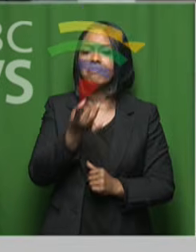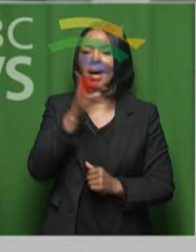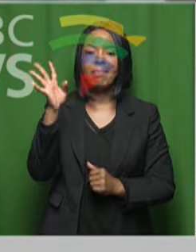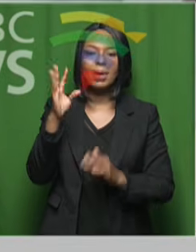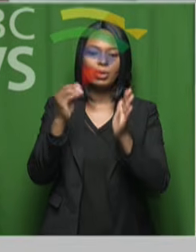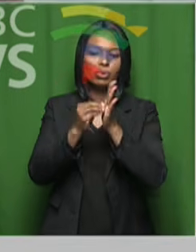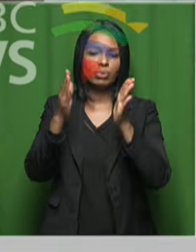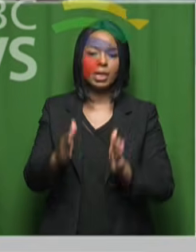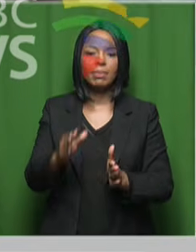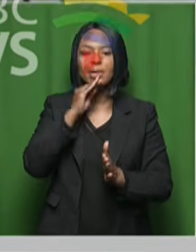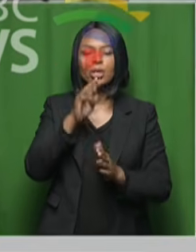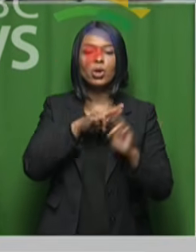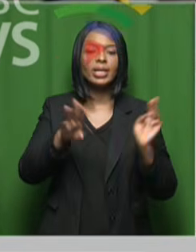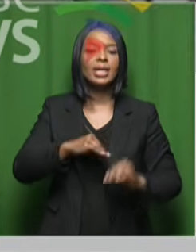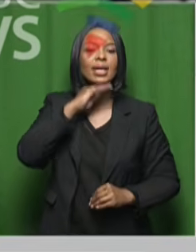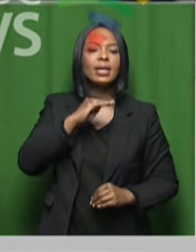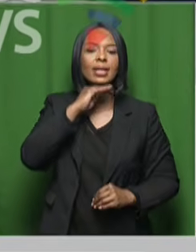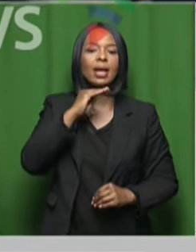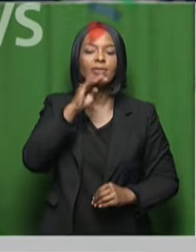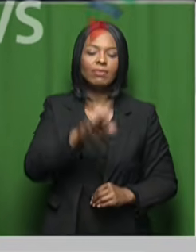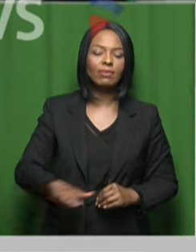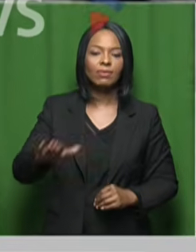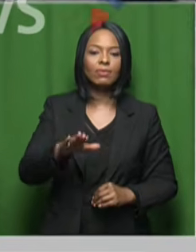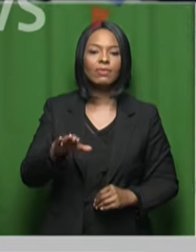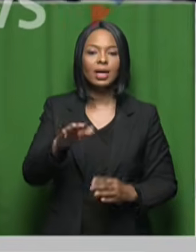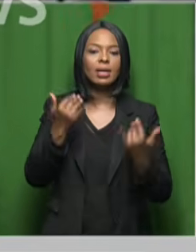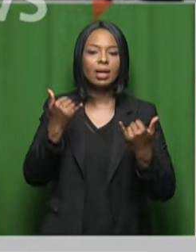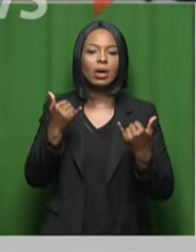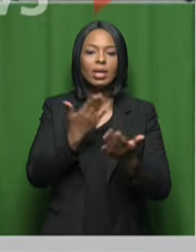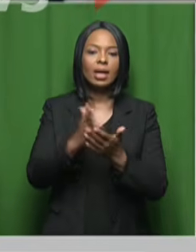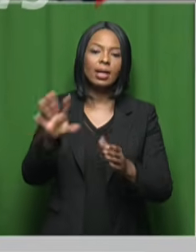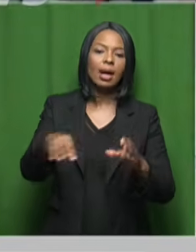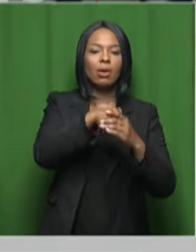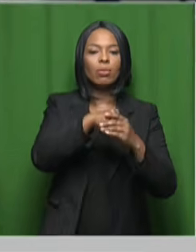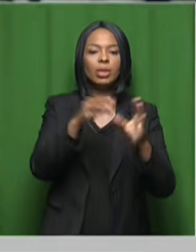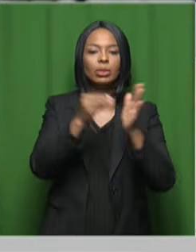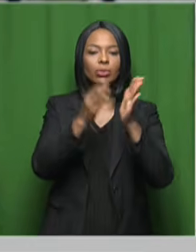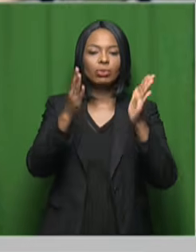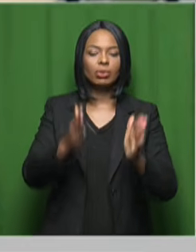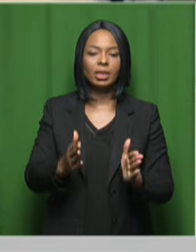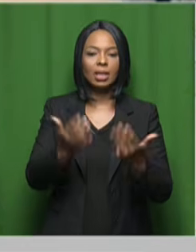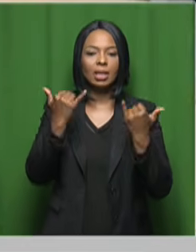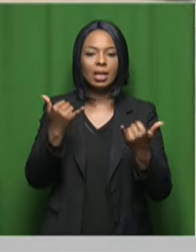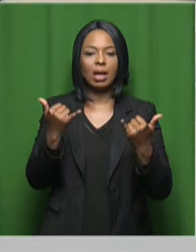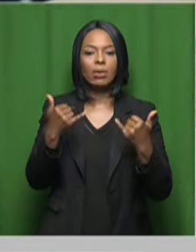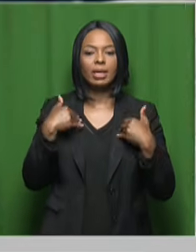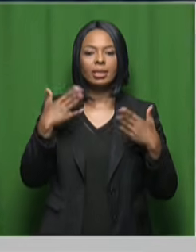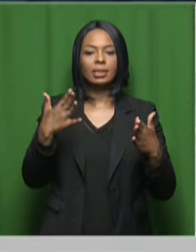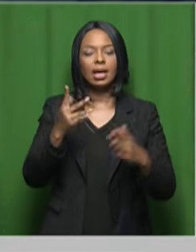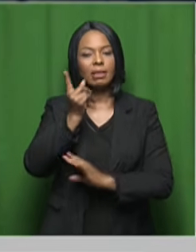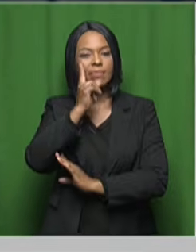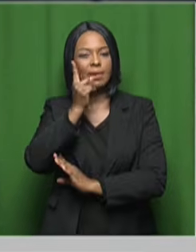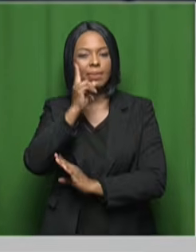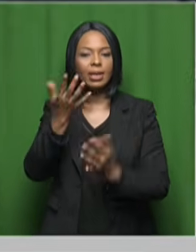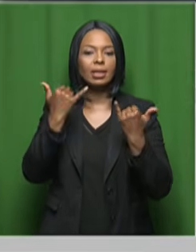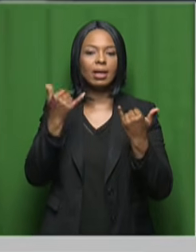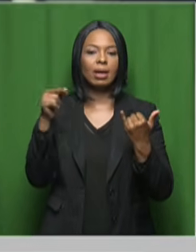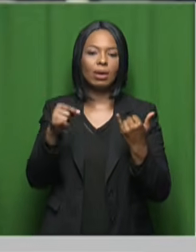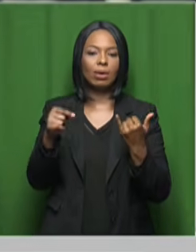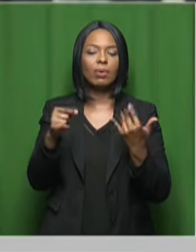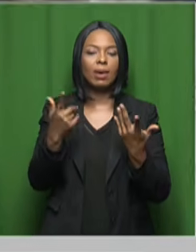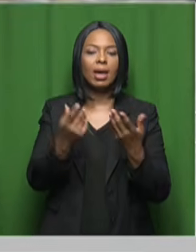not enough facilities out there to house the amount of students that are out there. And that's why we start seeing these popping up